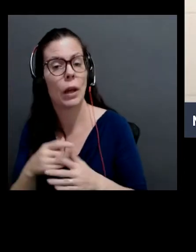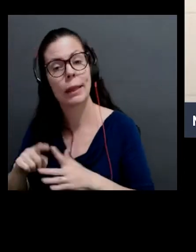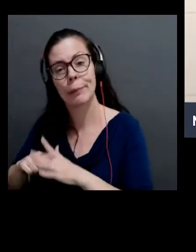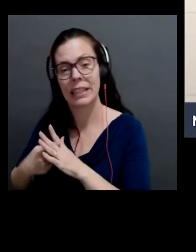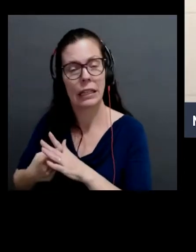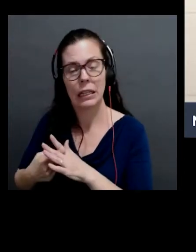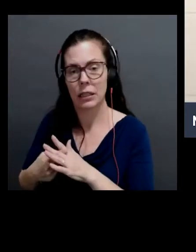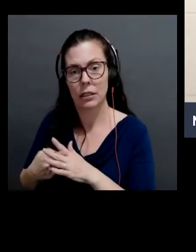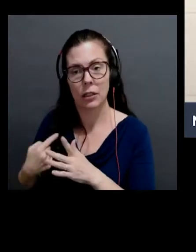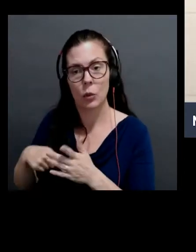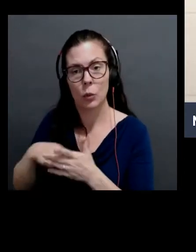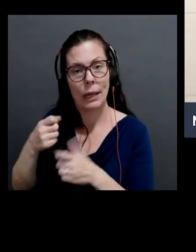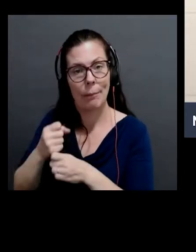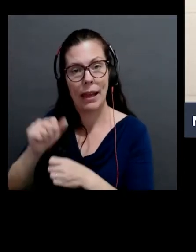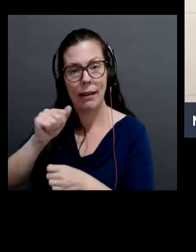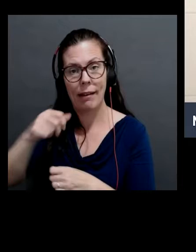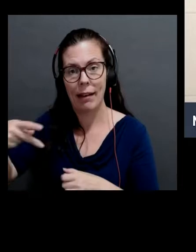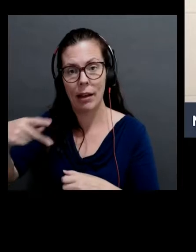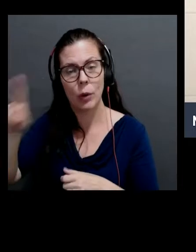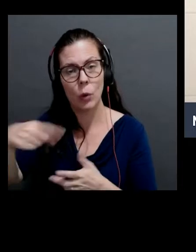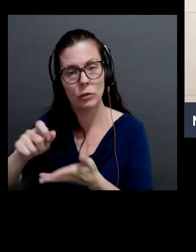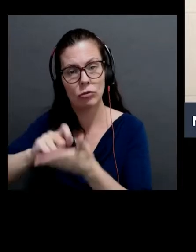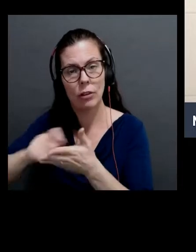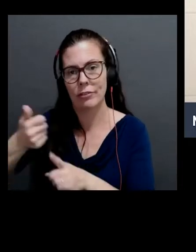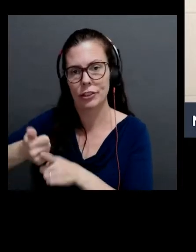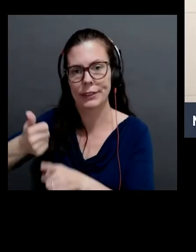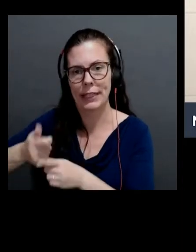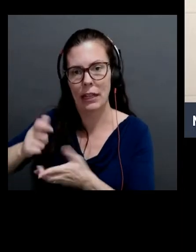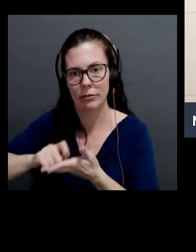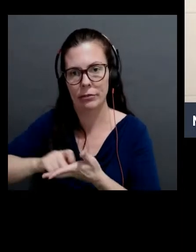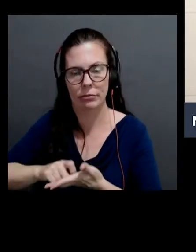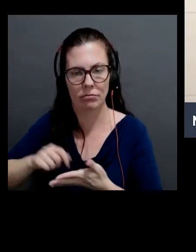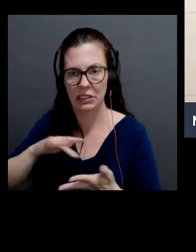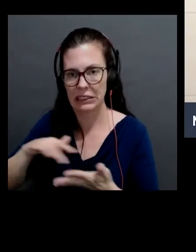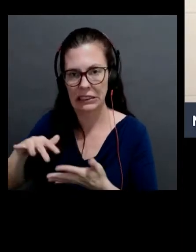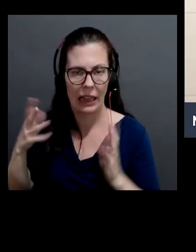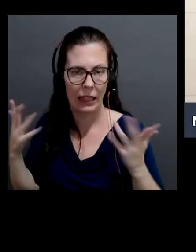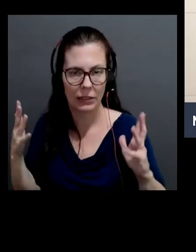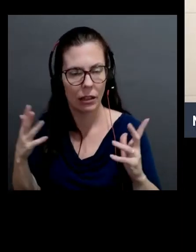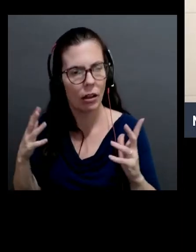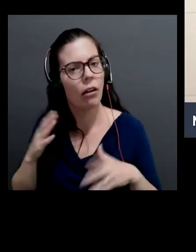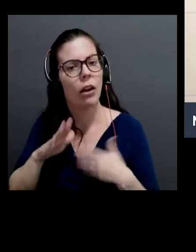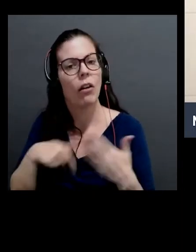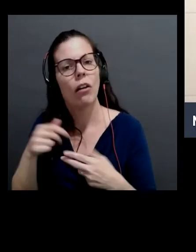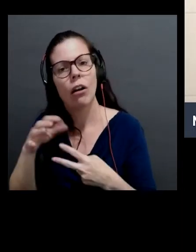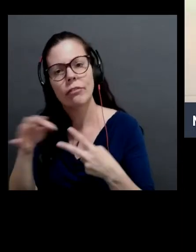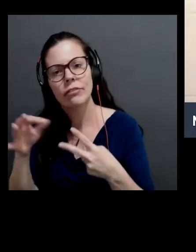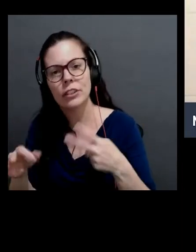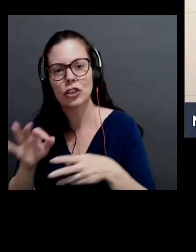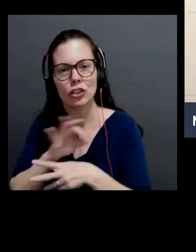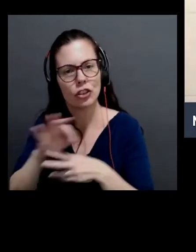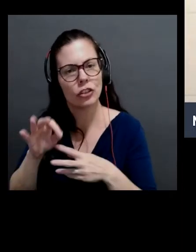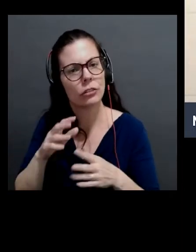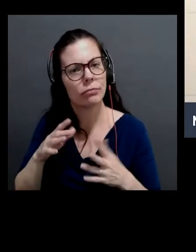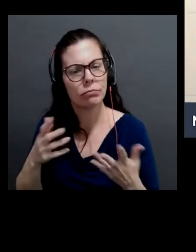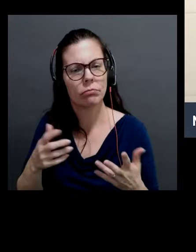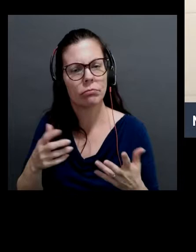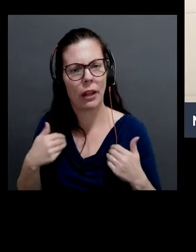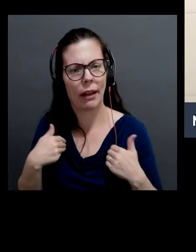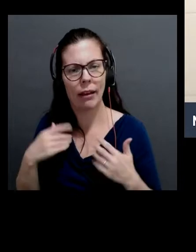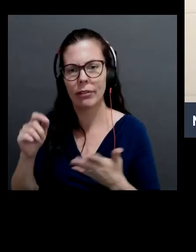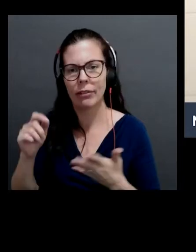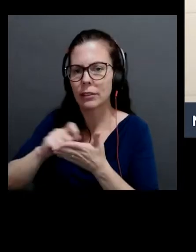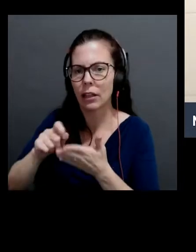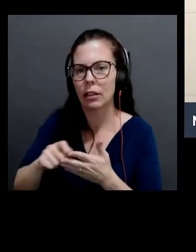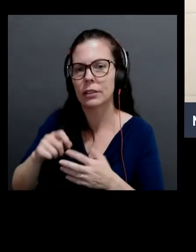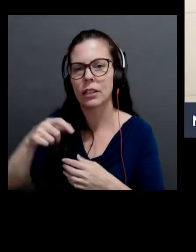only write notes for yourself, and you would basically have all the features of notes, basically like getting the quizzes. We